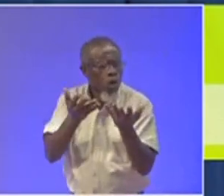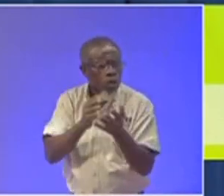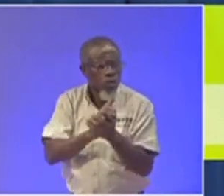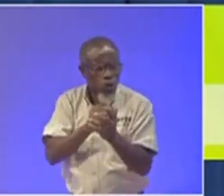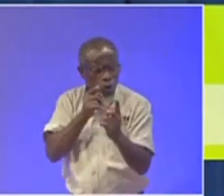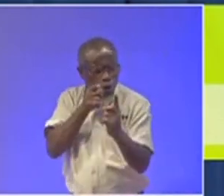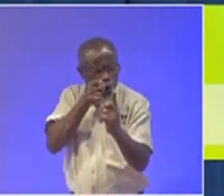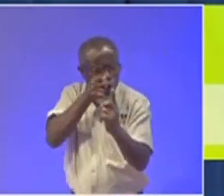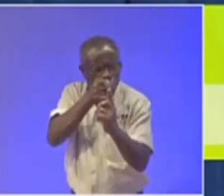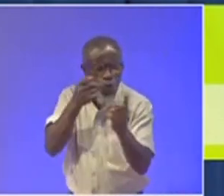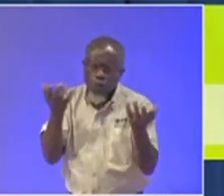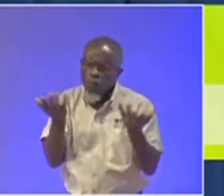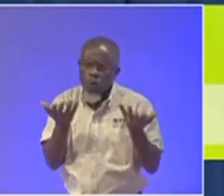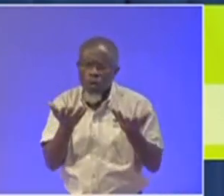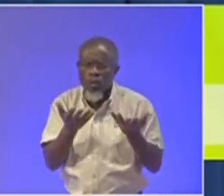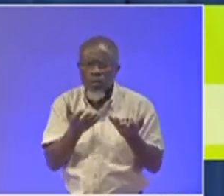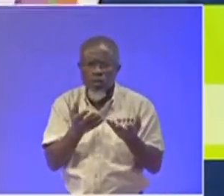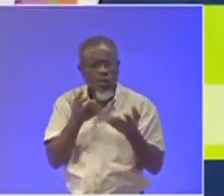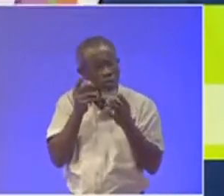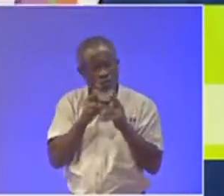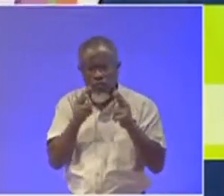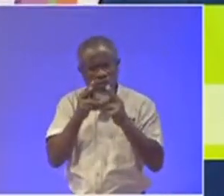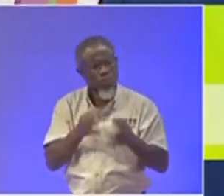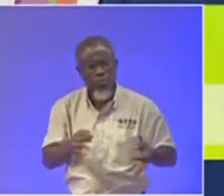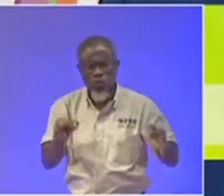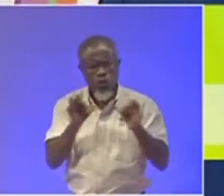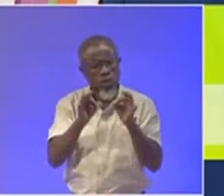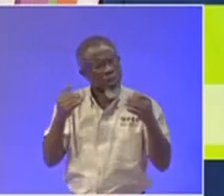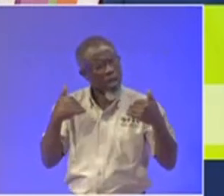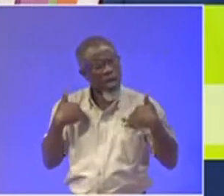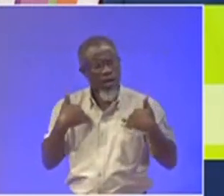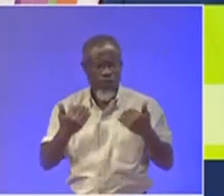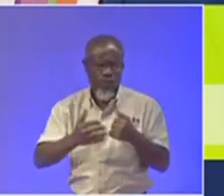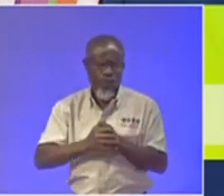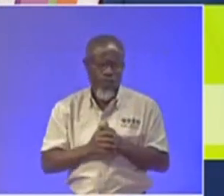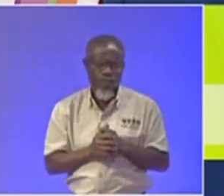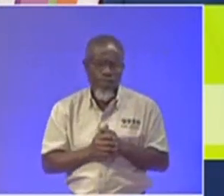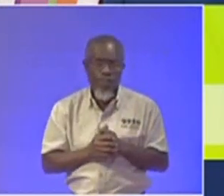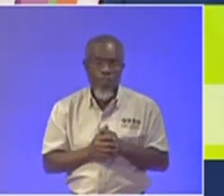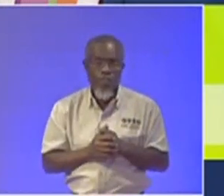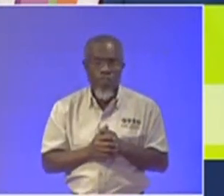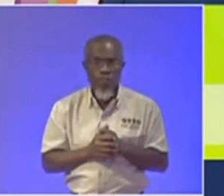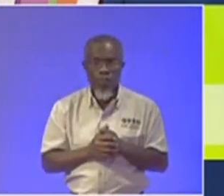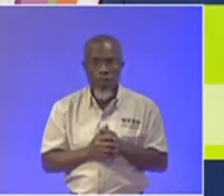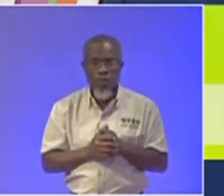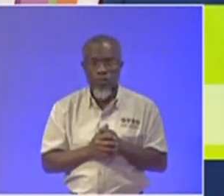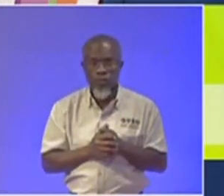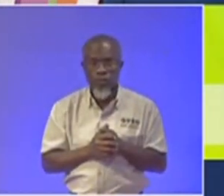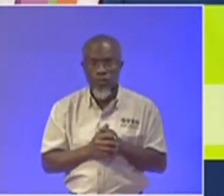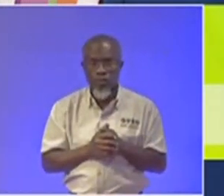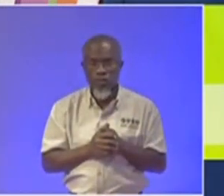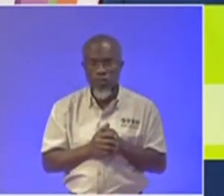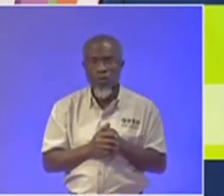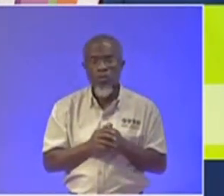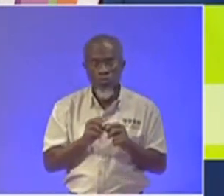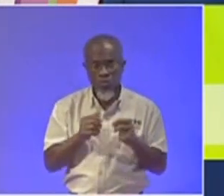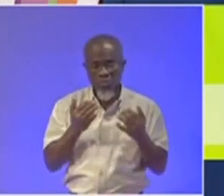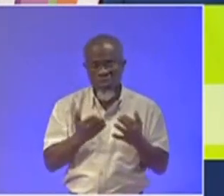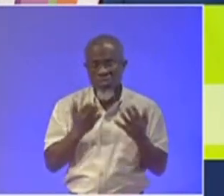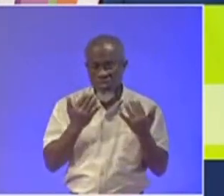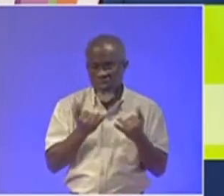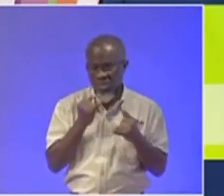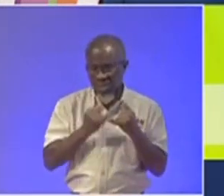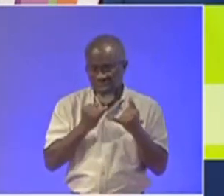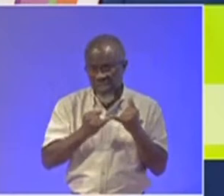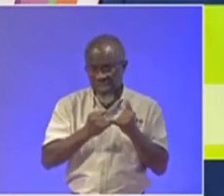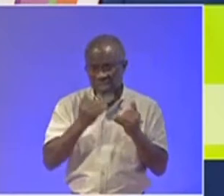think that's a very important factor. And important too is the fact that we look at time, but at the same time we take our final break in this our